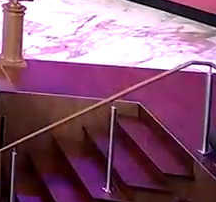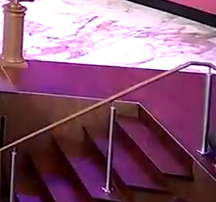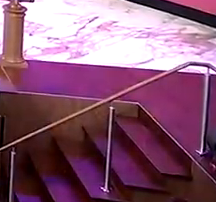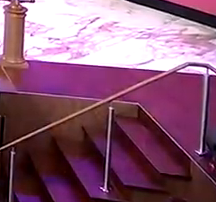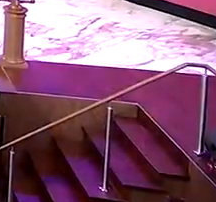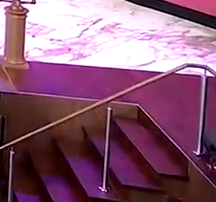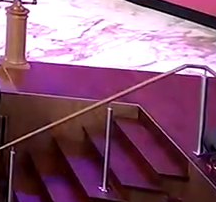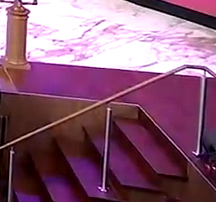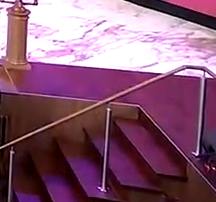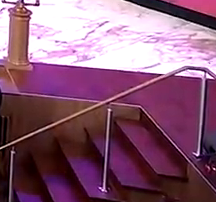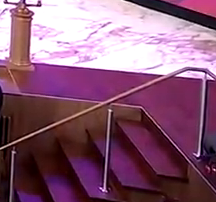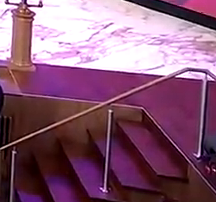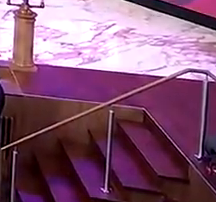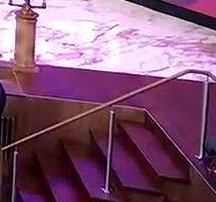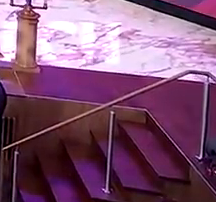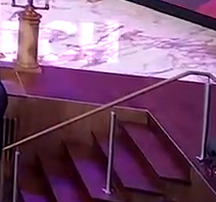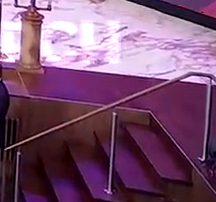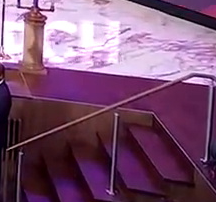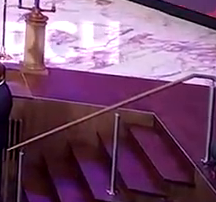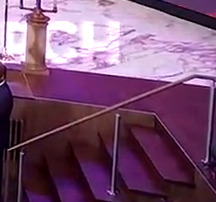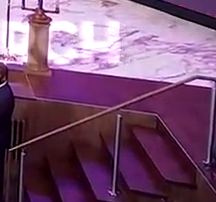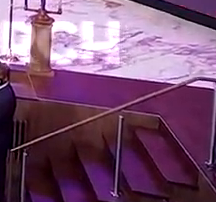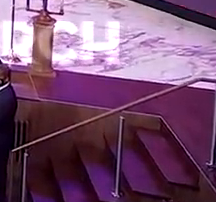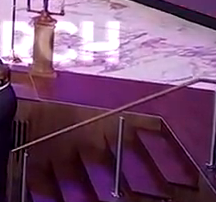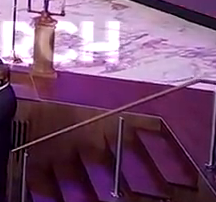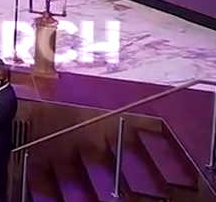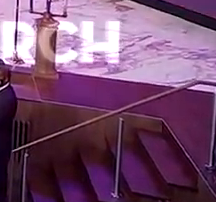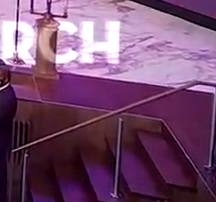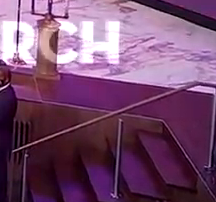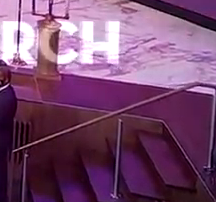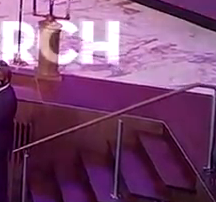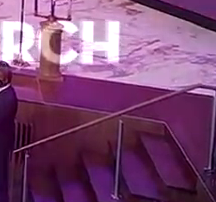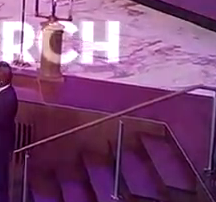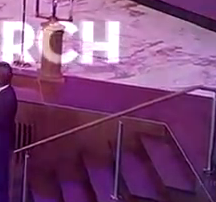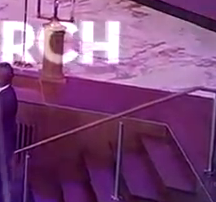May the Lord be with you as you